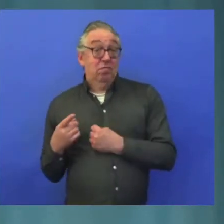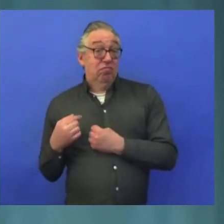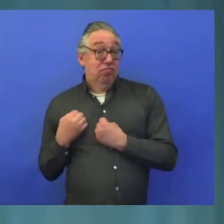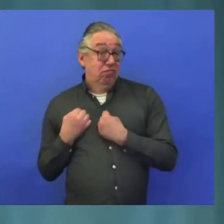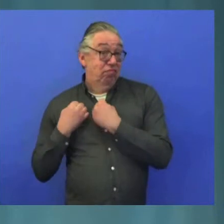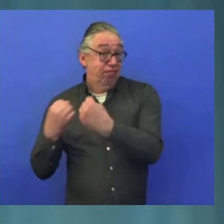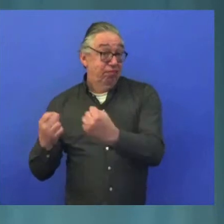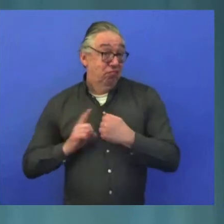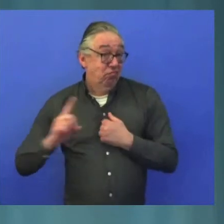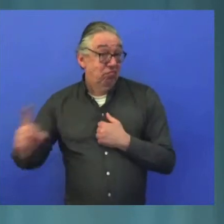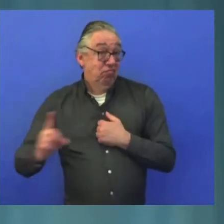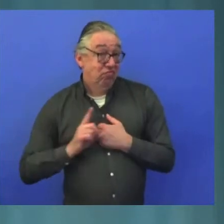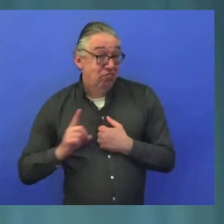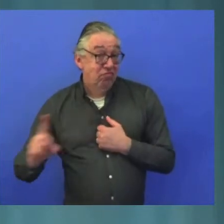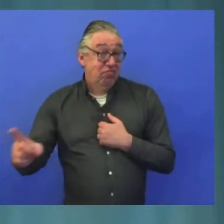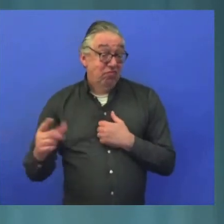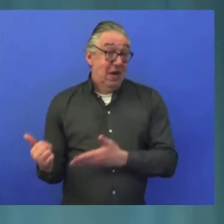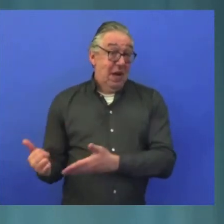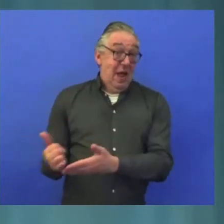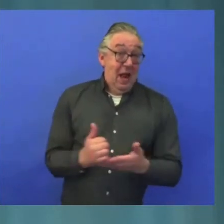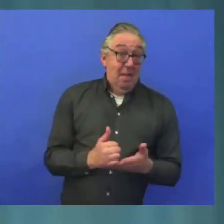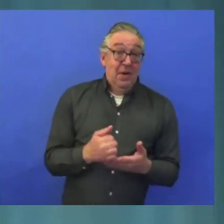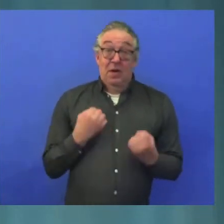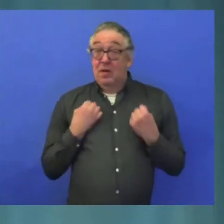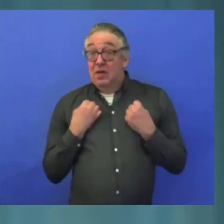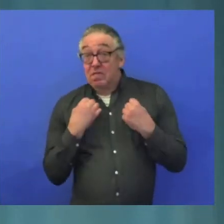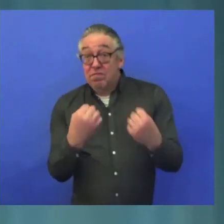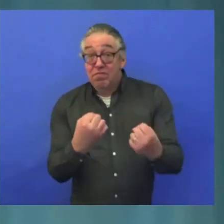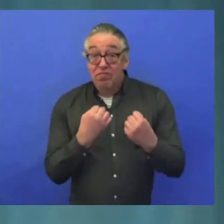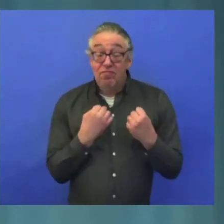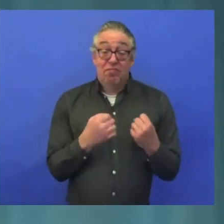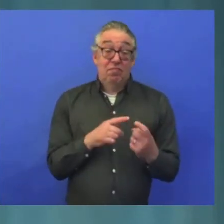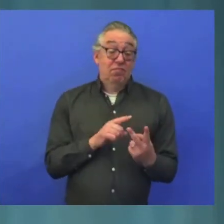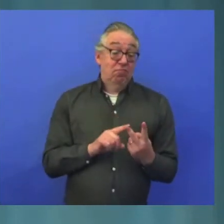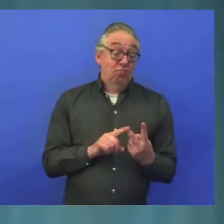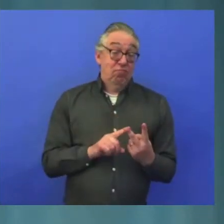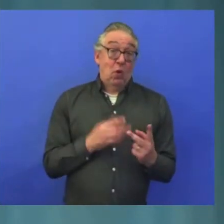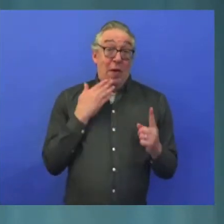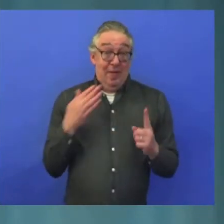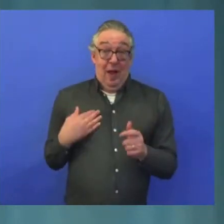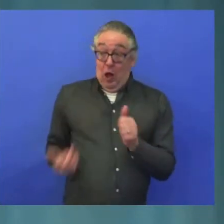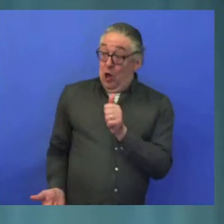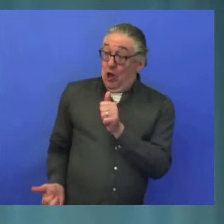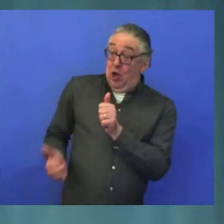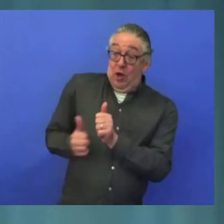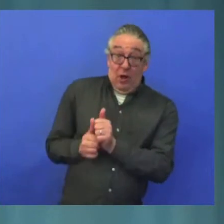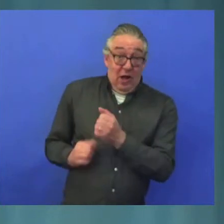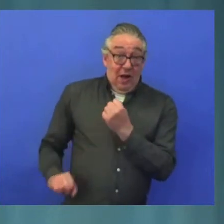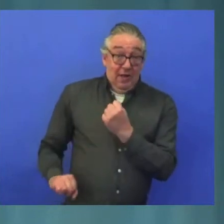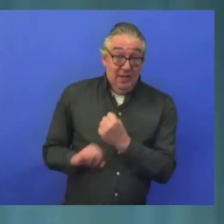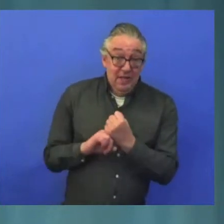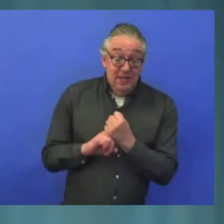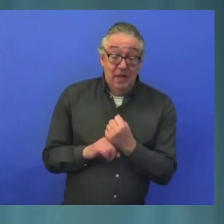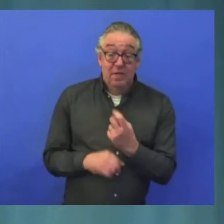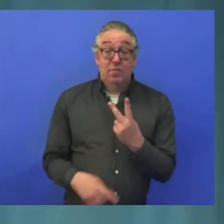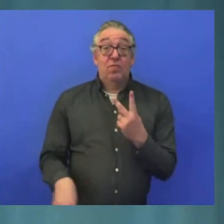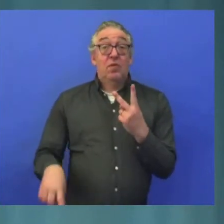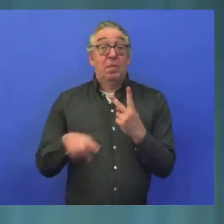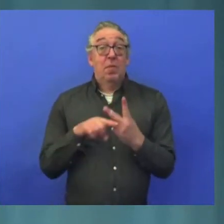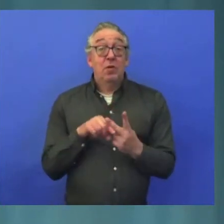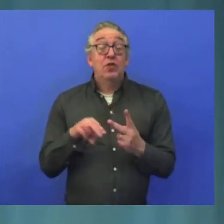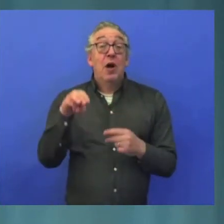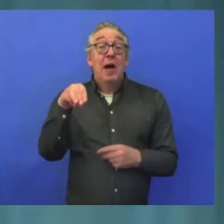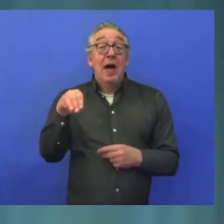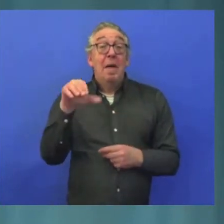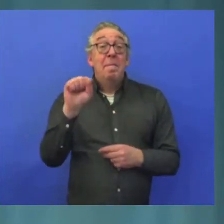digitalization, MS Teams and so on, enable me as a disabled person to do my job also from